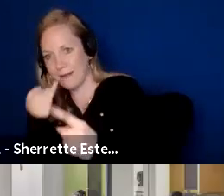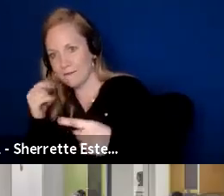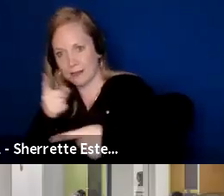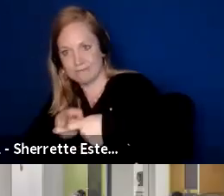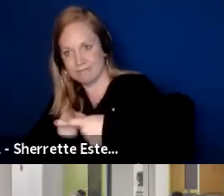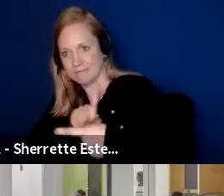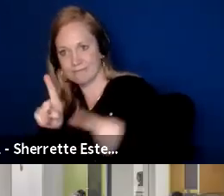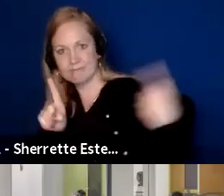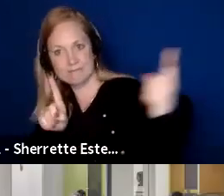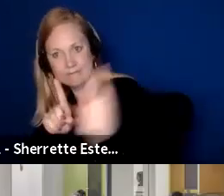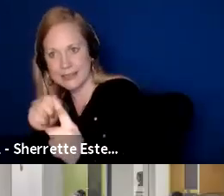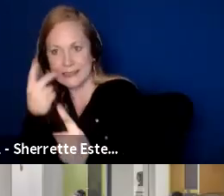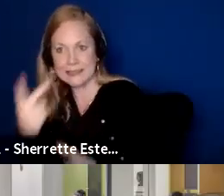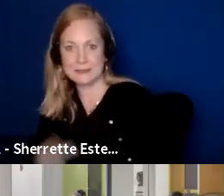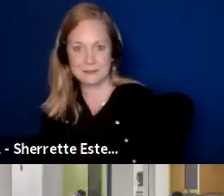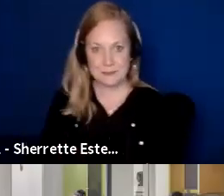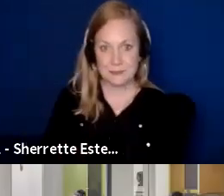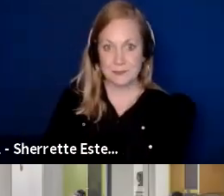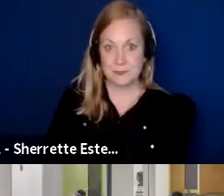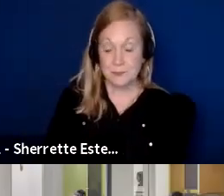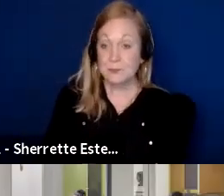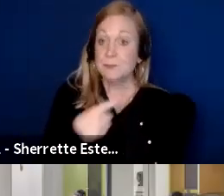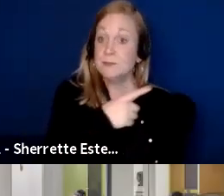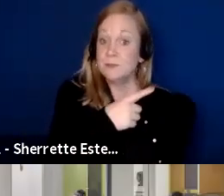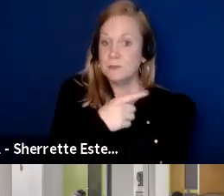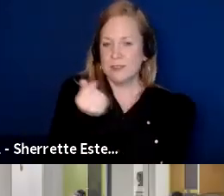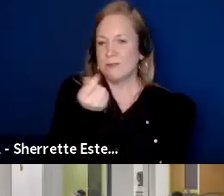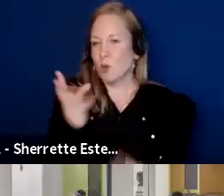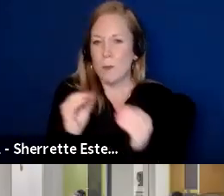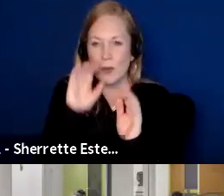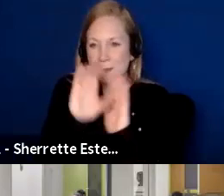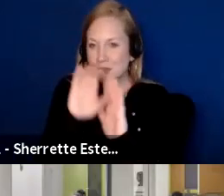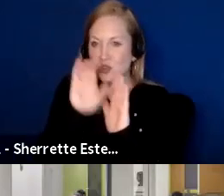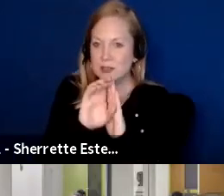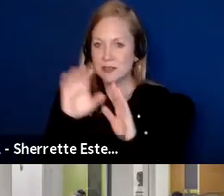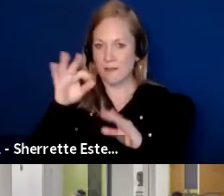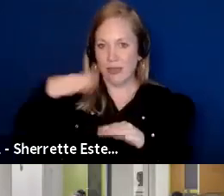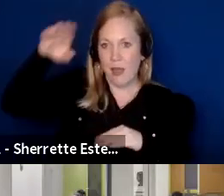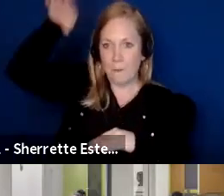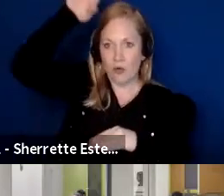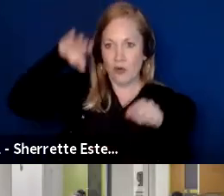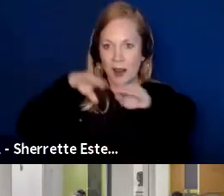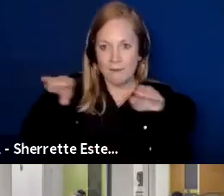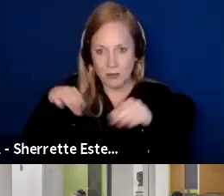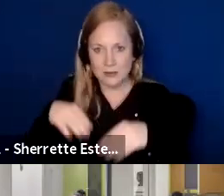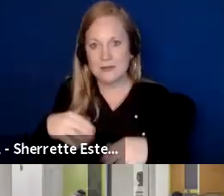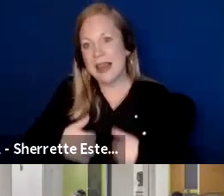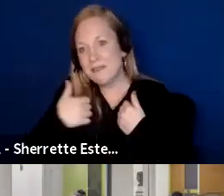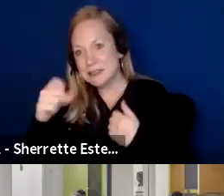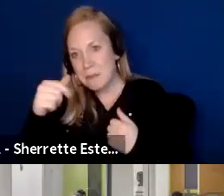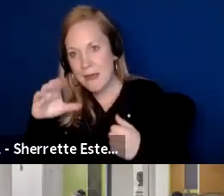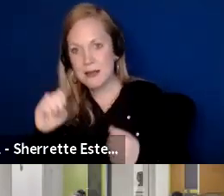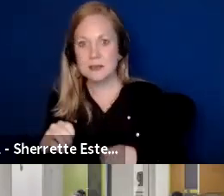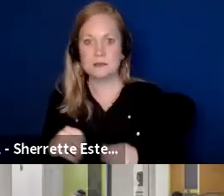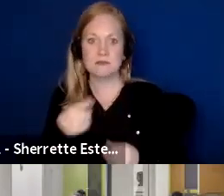Next slide, please. This is a couple more images of the upper levels of the living space. We've created a lot